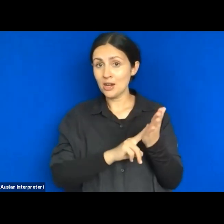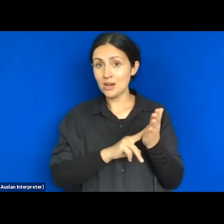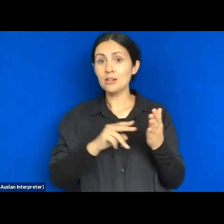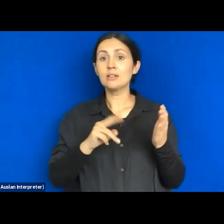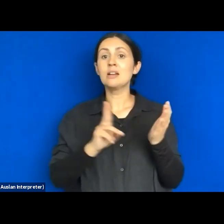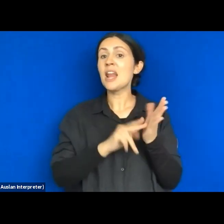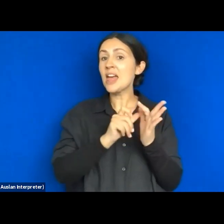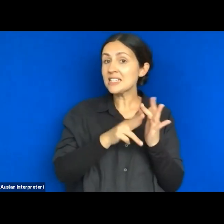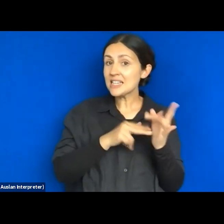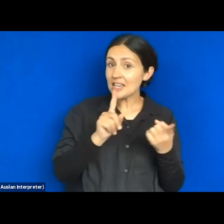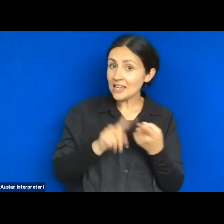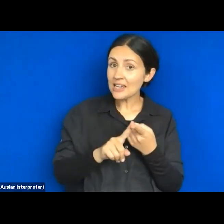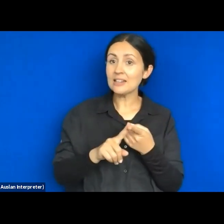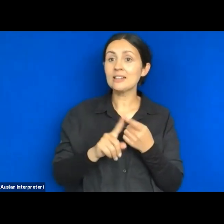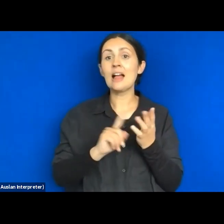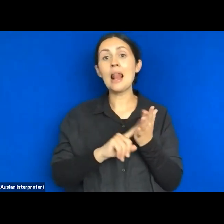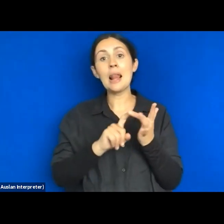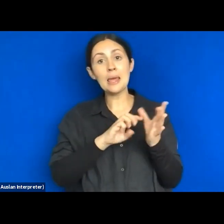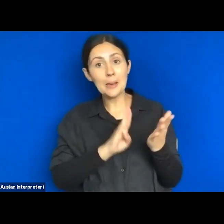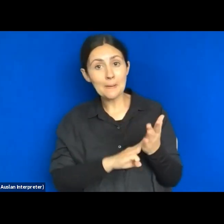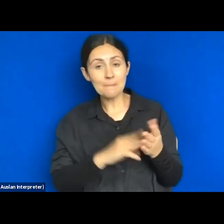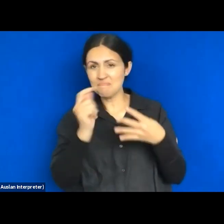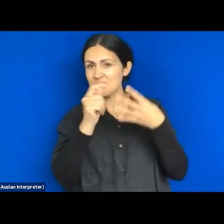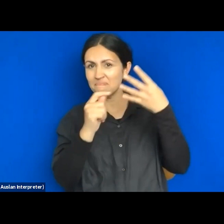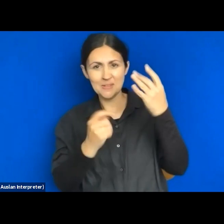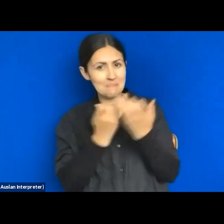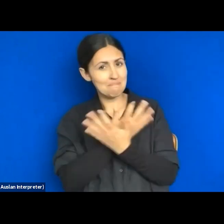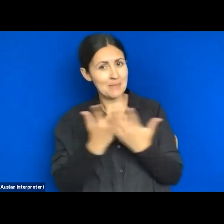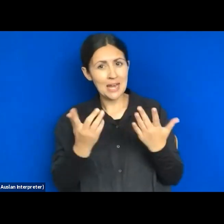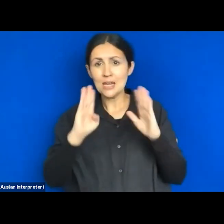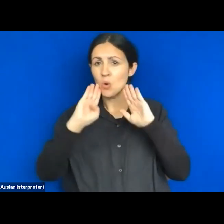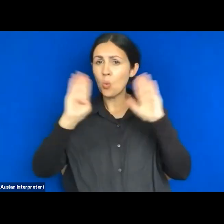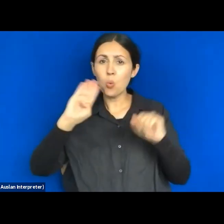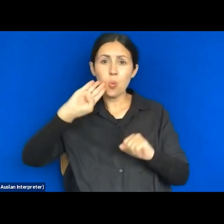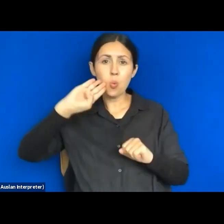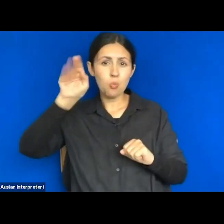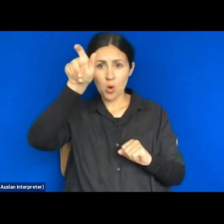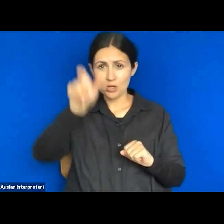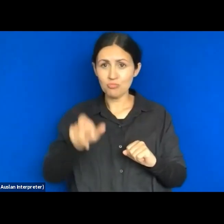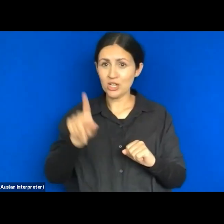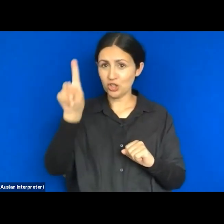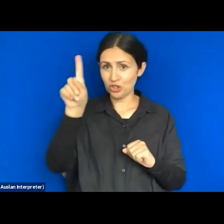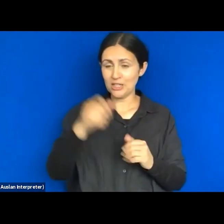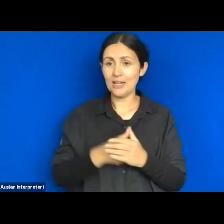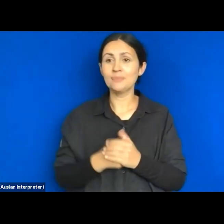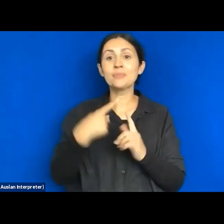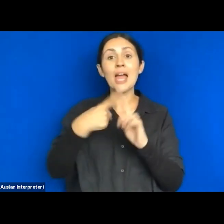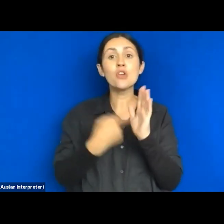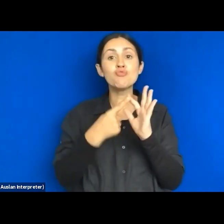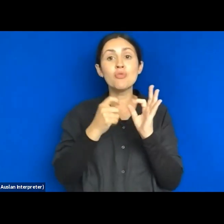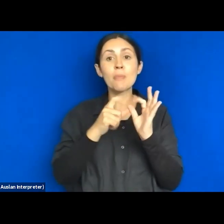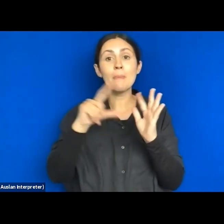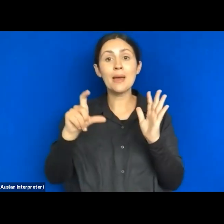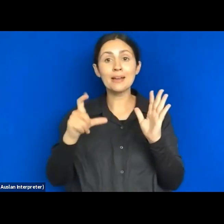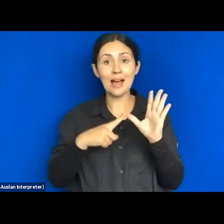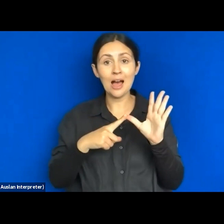then a presentation from Liam Aitchison, and then Rebecca McKetton on aspects